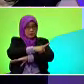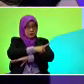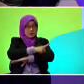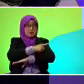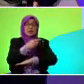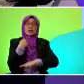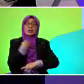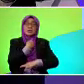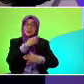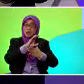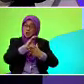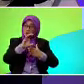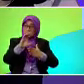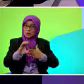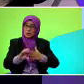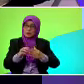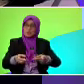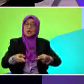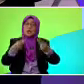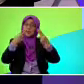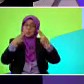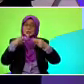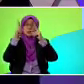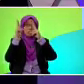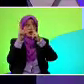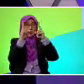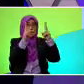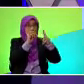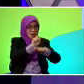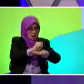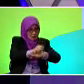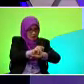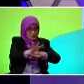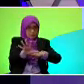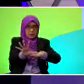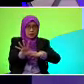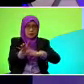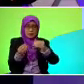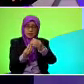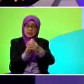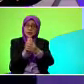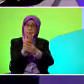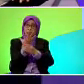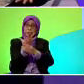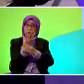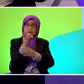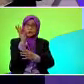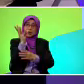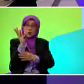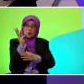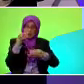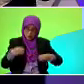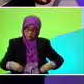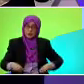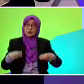that yes, presence of air really affect the growth of microorganism. It is proven with the